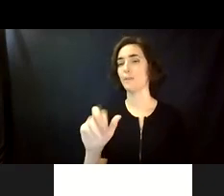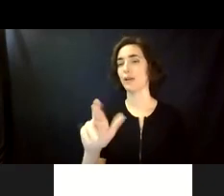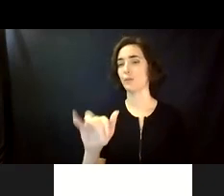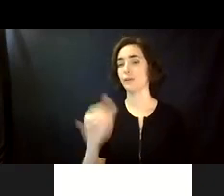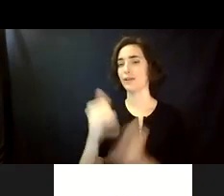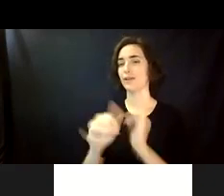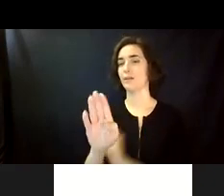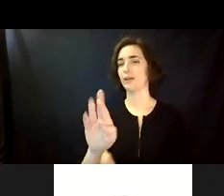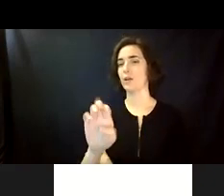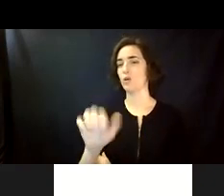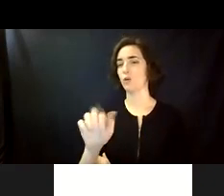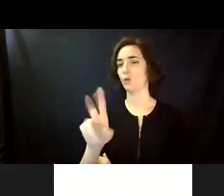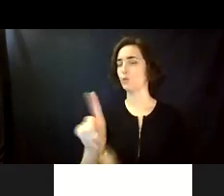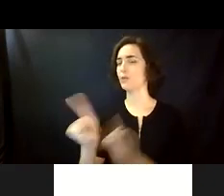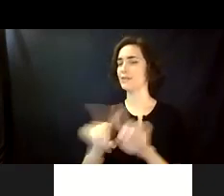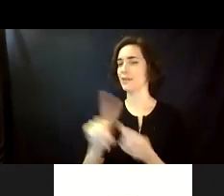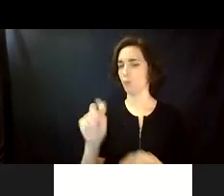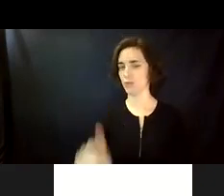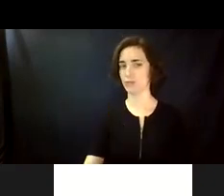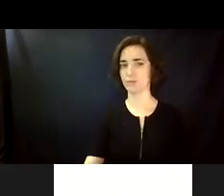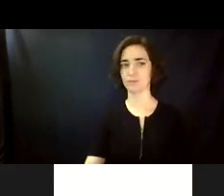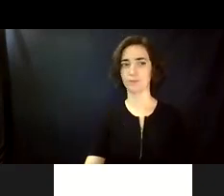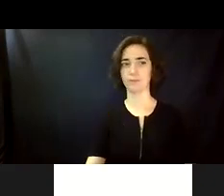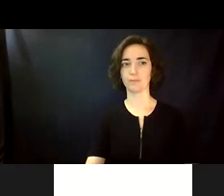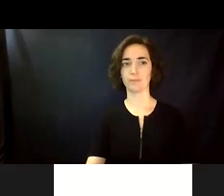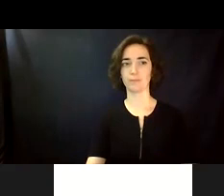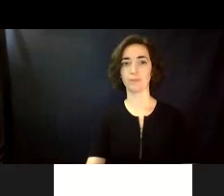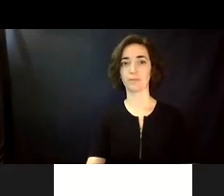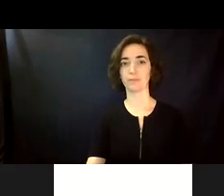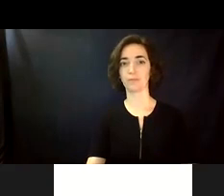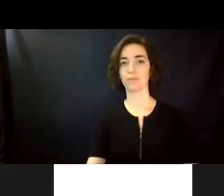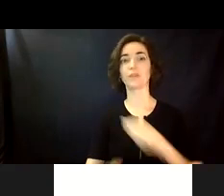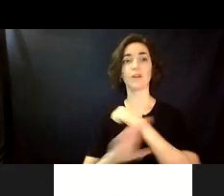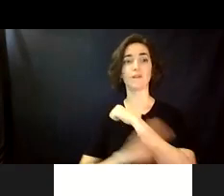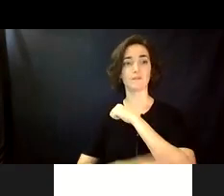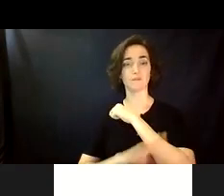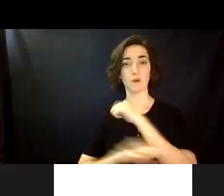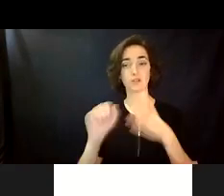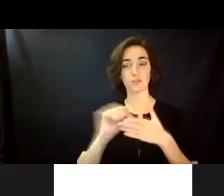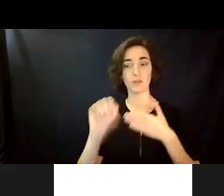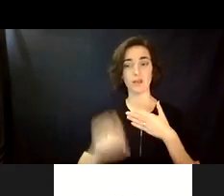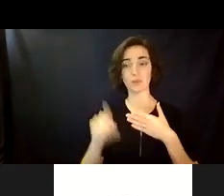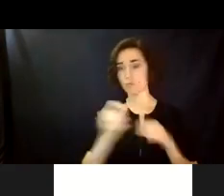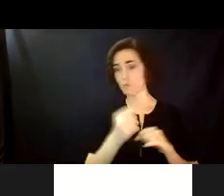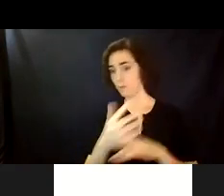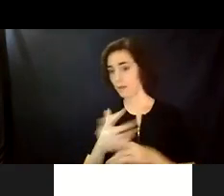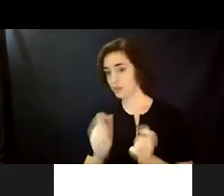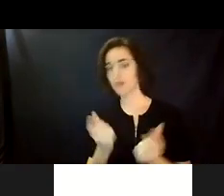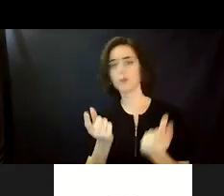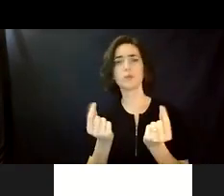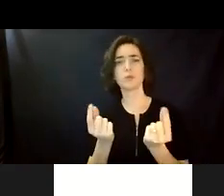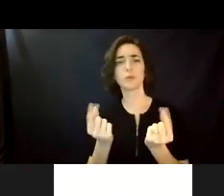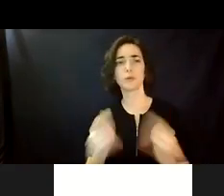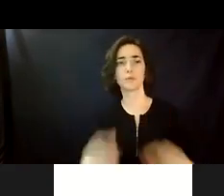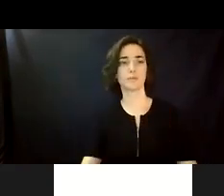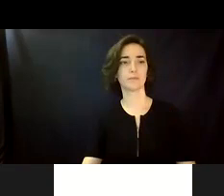What adjustments are you making in preparation for the fall semester for COVID safety? Sure, thank